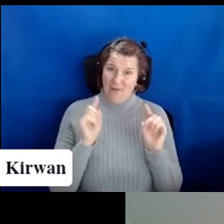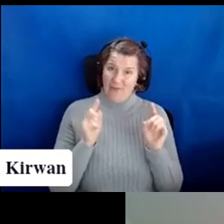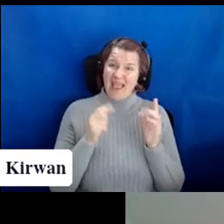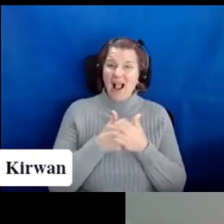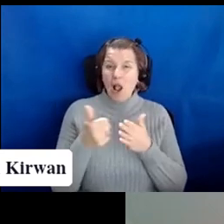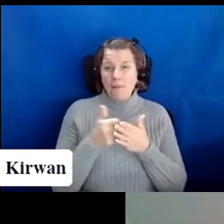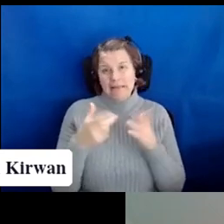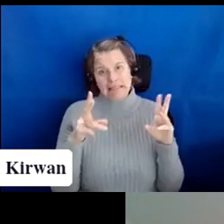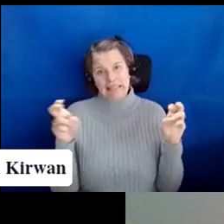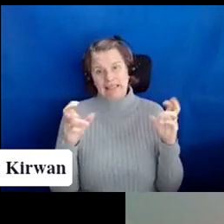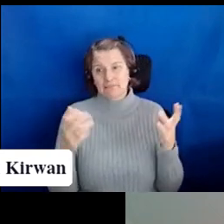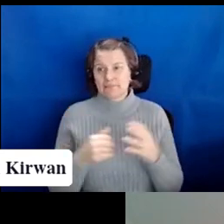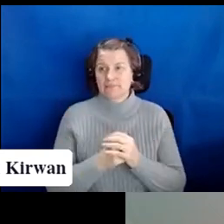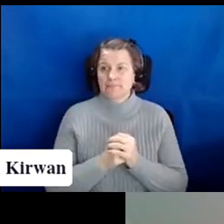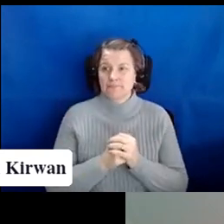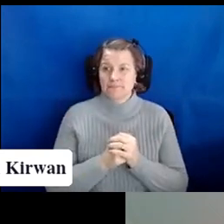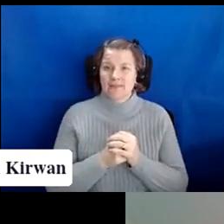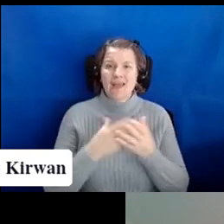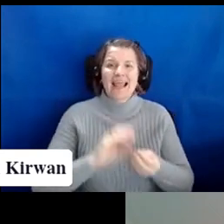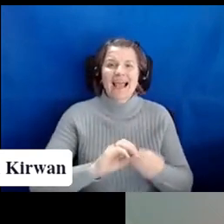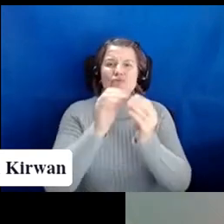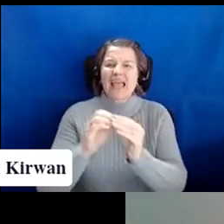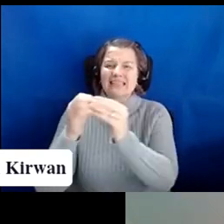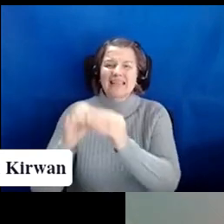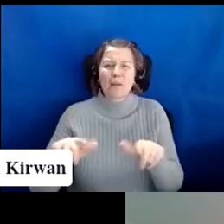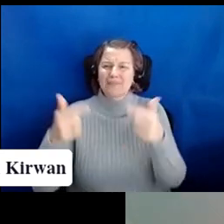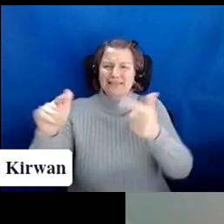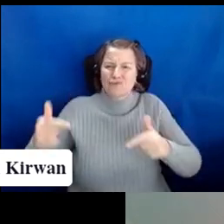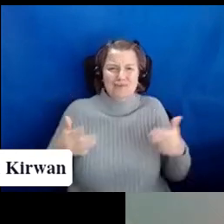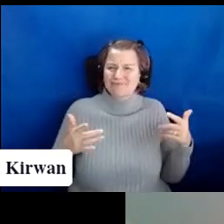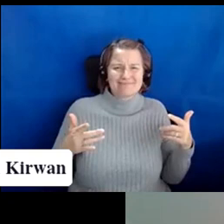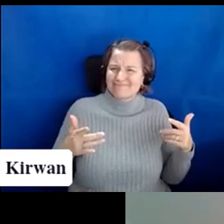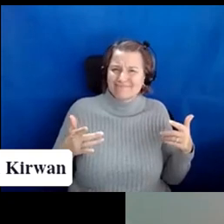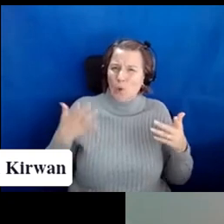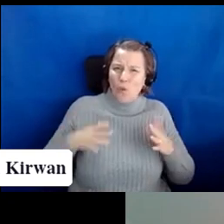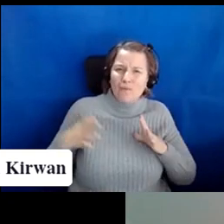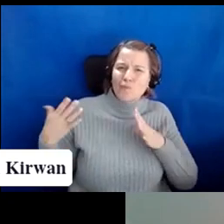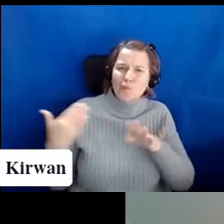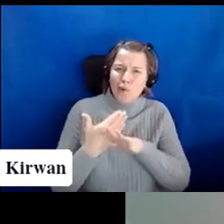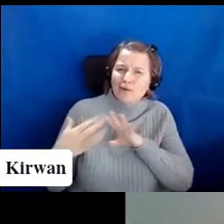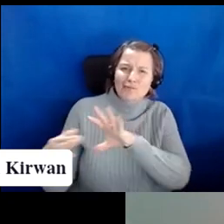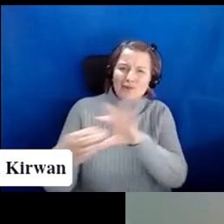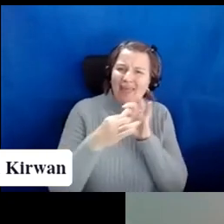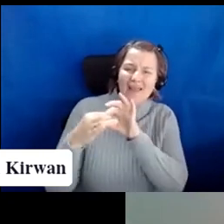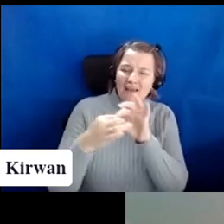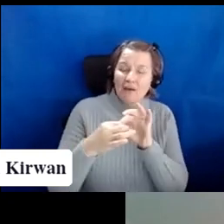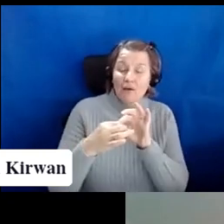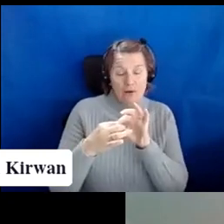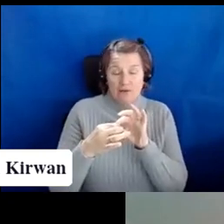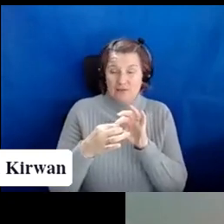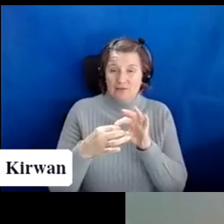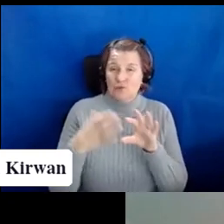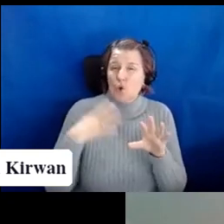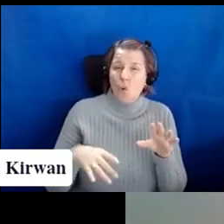as opposed to creating competition for doing it, where you get lots of different things that are very similar delivered in